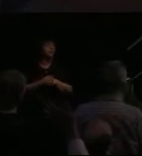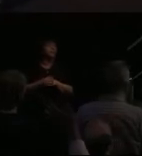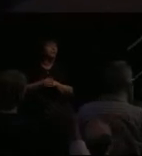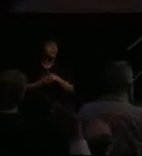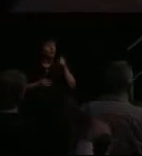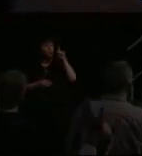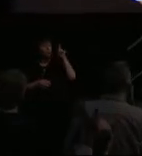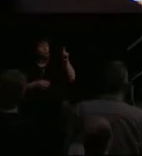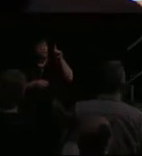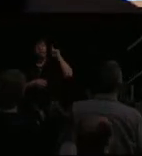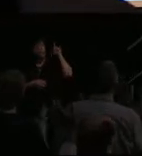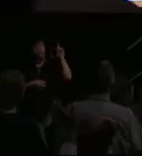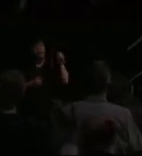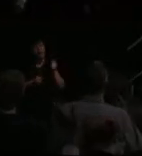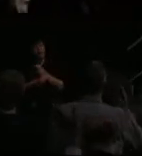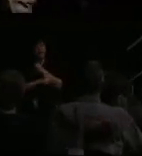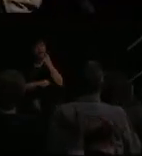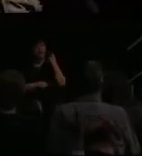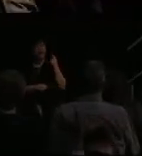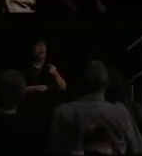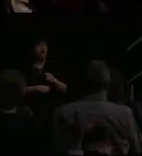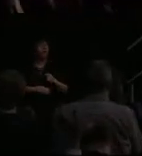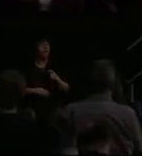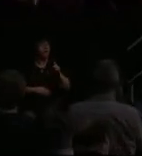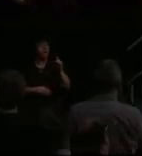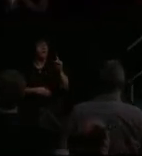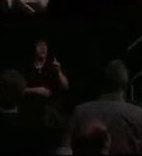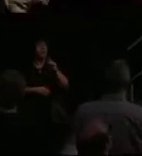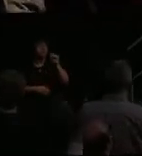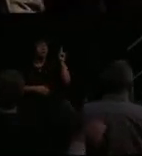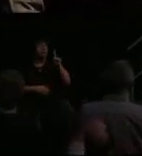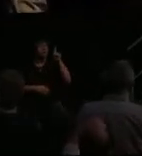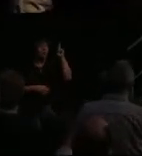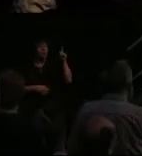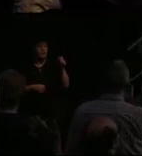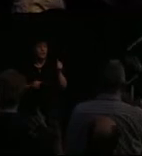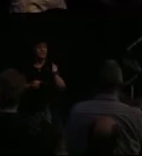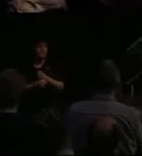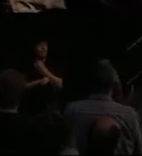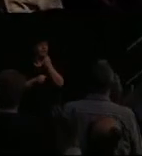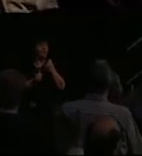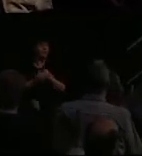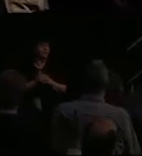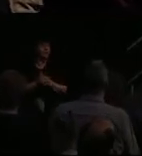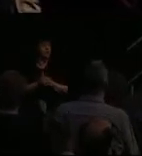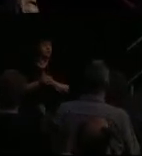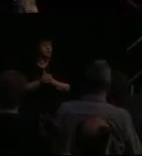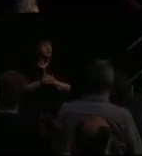What he's done, what he's done.